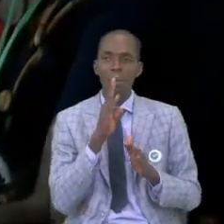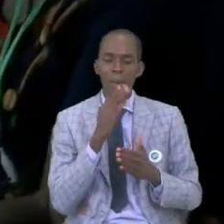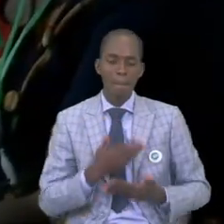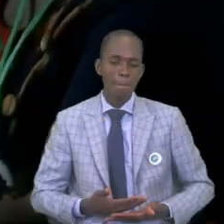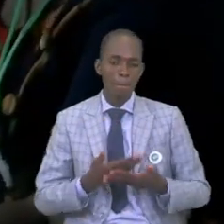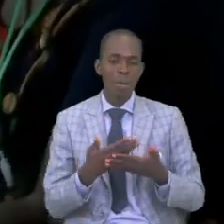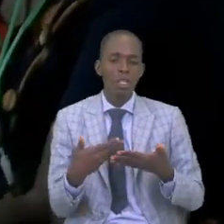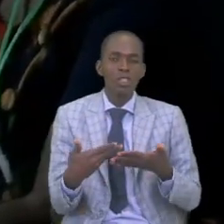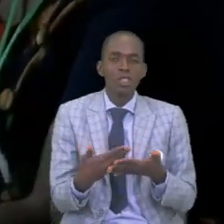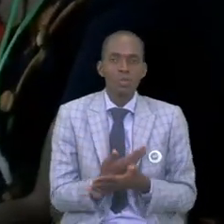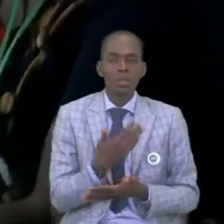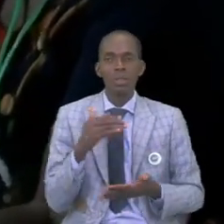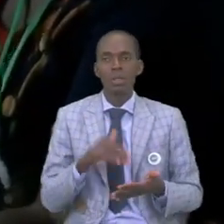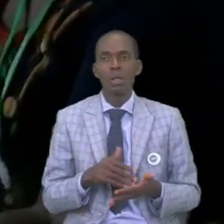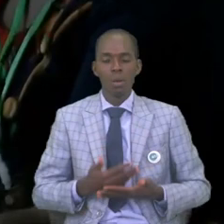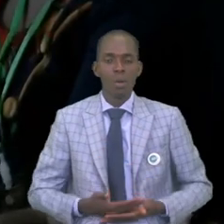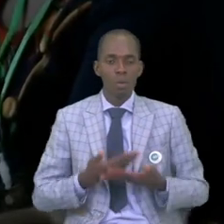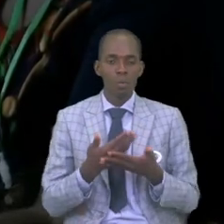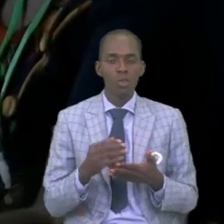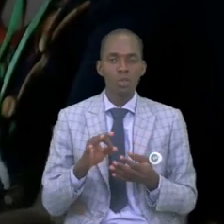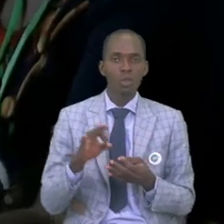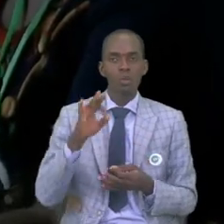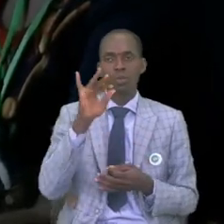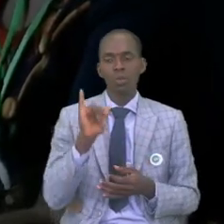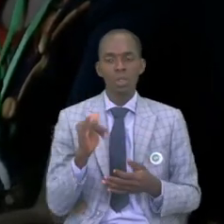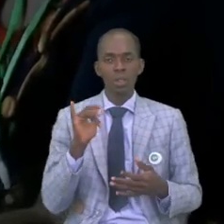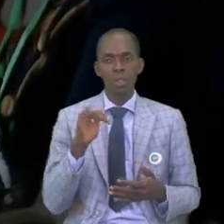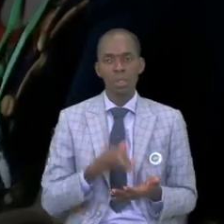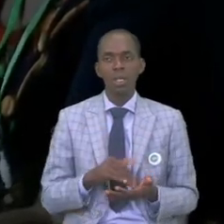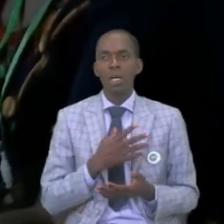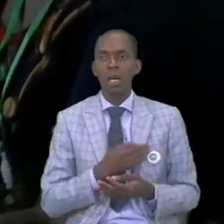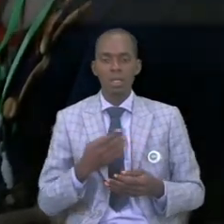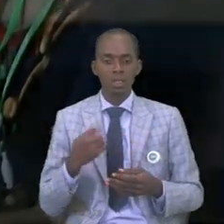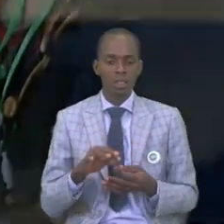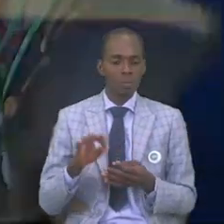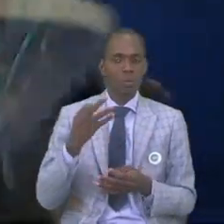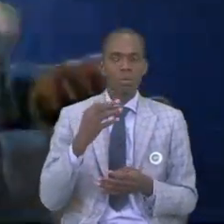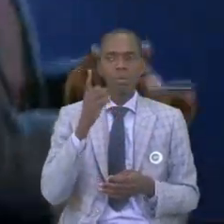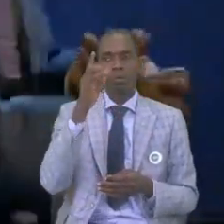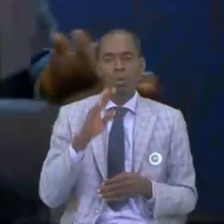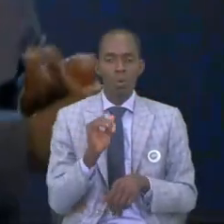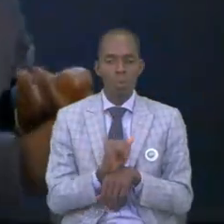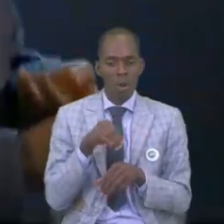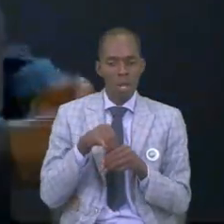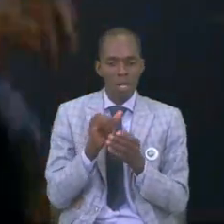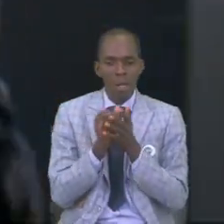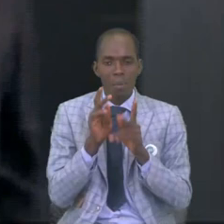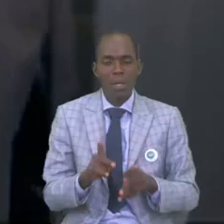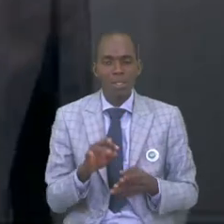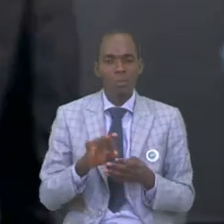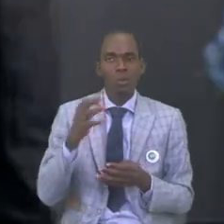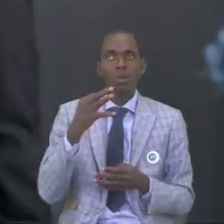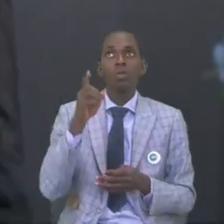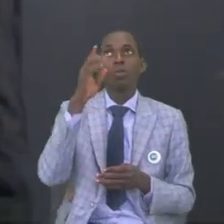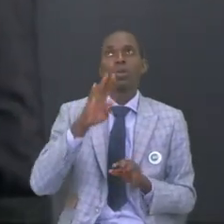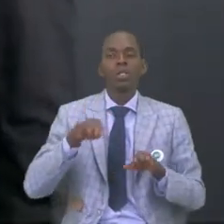born spiritually. And the Spirit of God works in that person. The Spirit of God gives him conviction, conviction